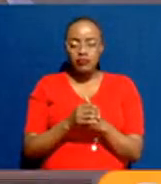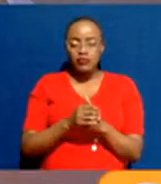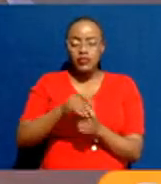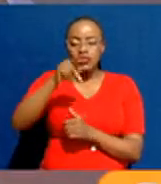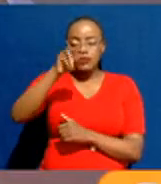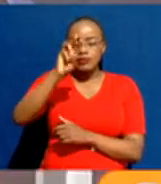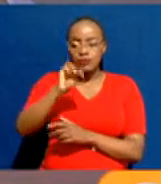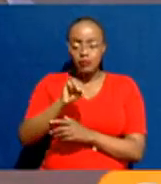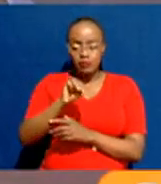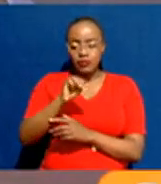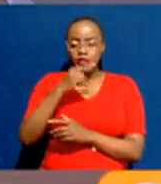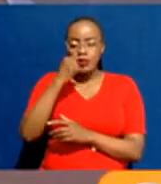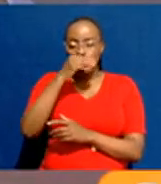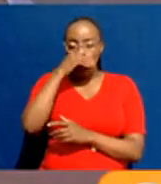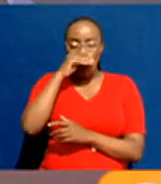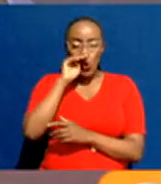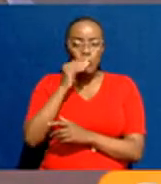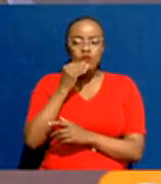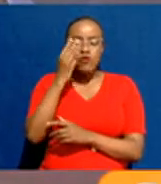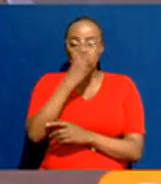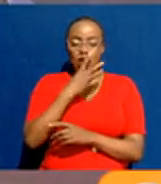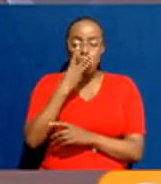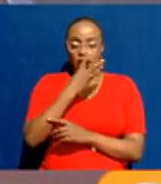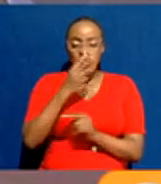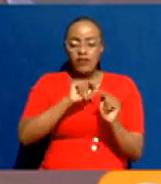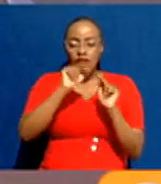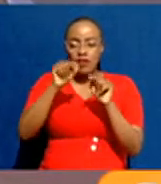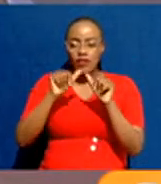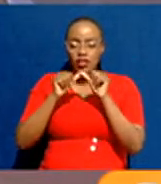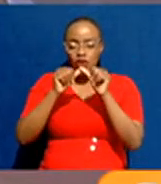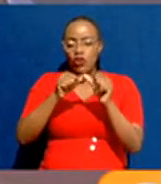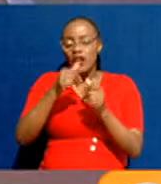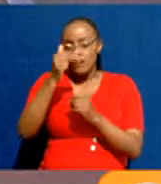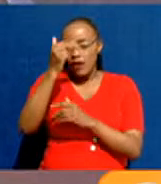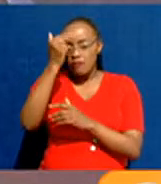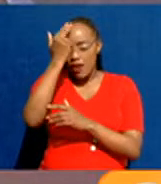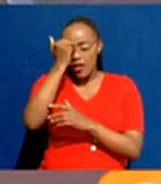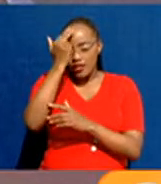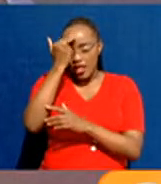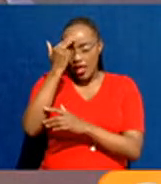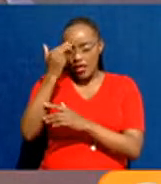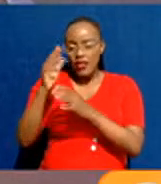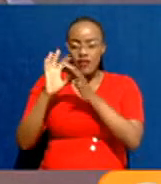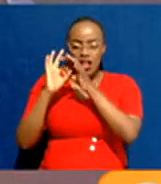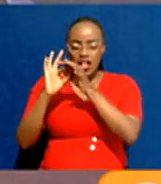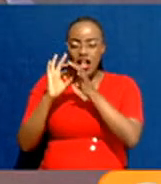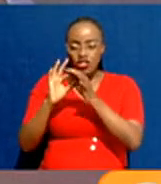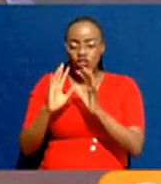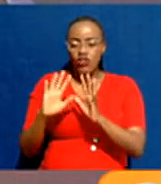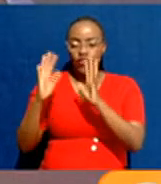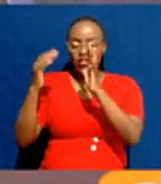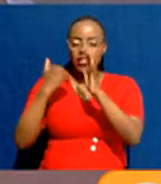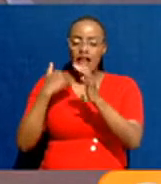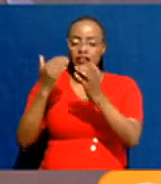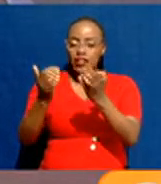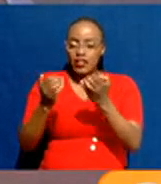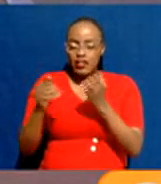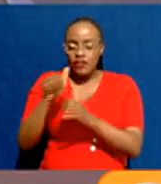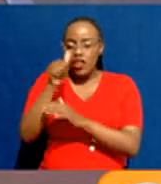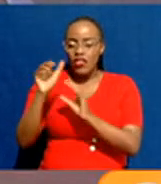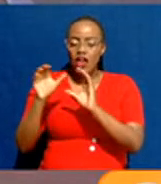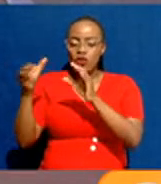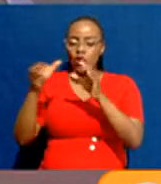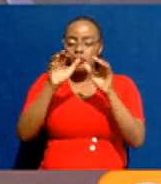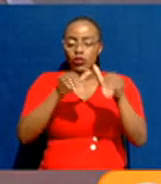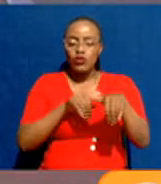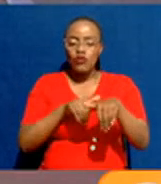Prime Cabinet Secretary Musalia Mudavadi Wednesday graced the ongoing Maa Cultural Festival, where he reiterated the need for other communities to